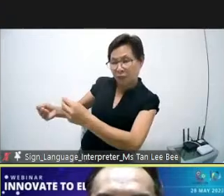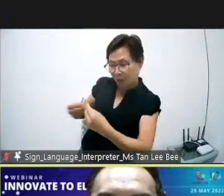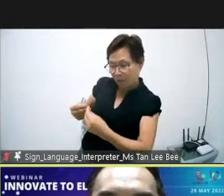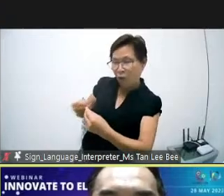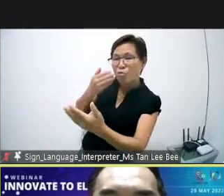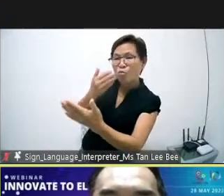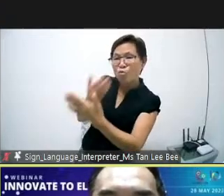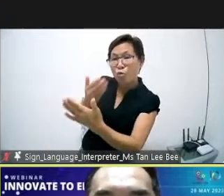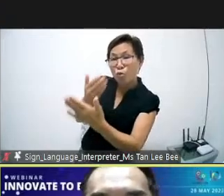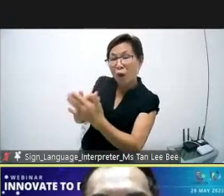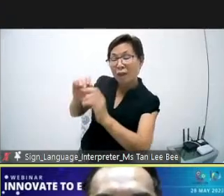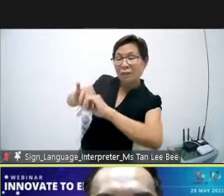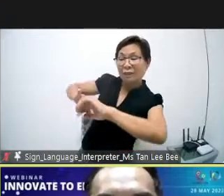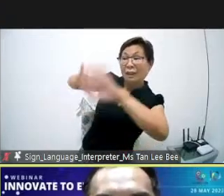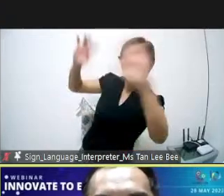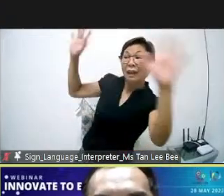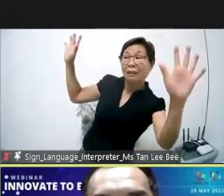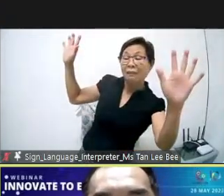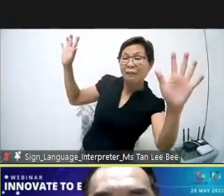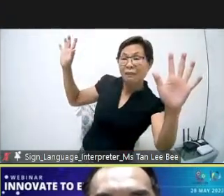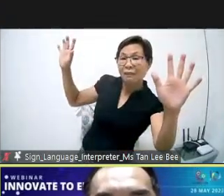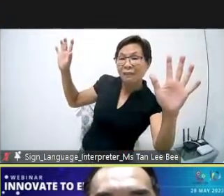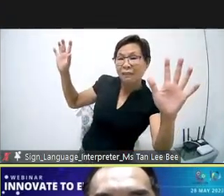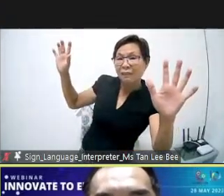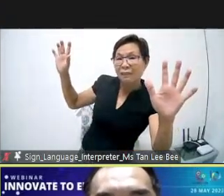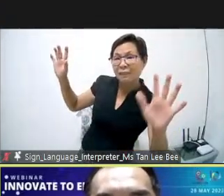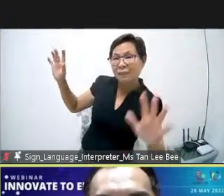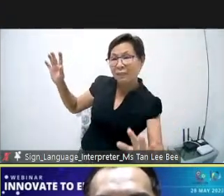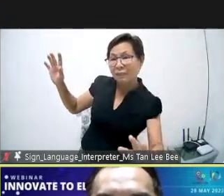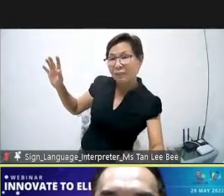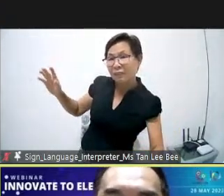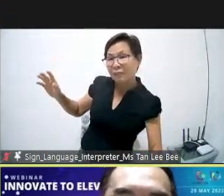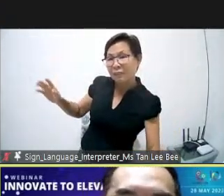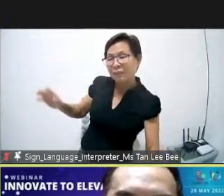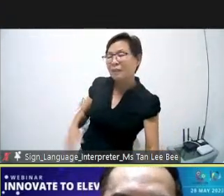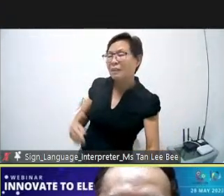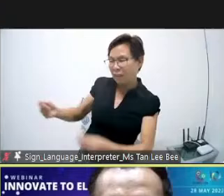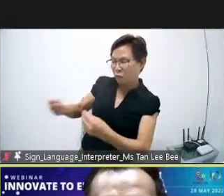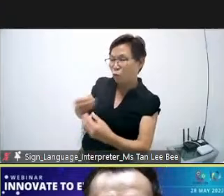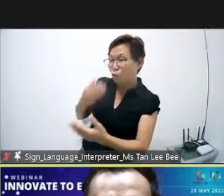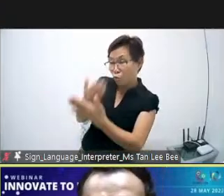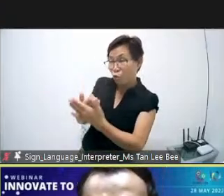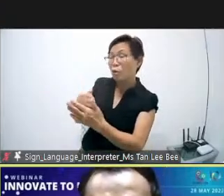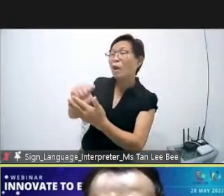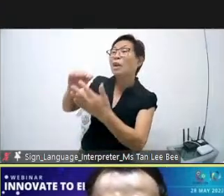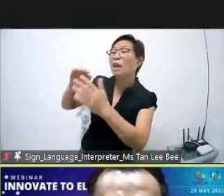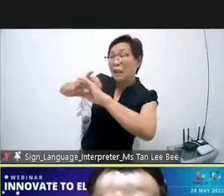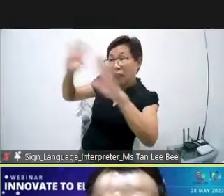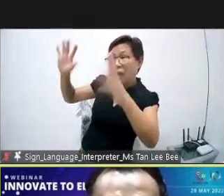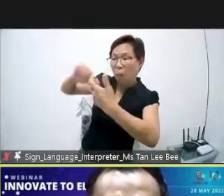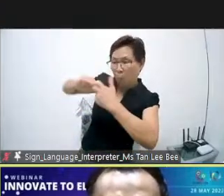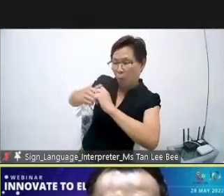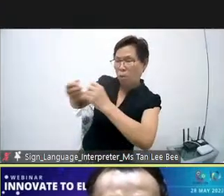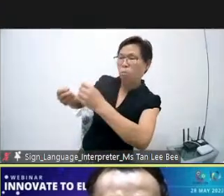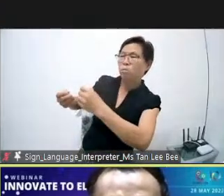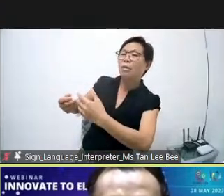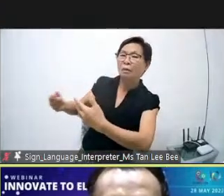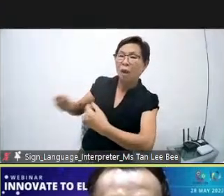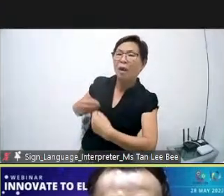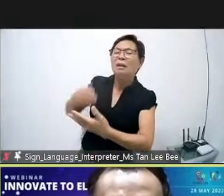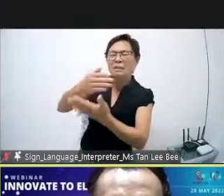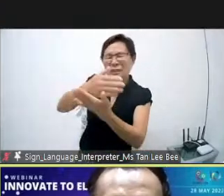good and clearer pictures on problems, and sometimes also as part